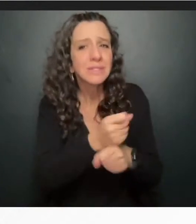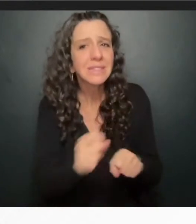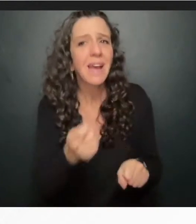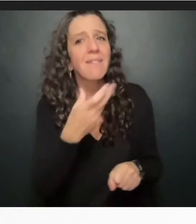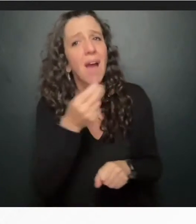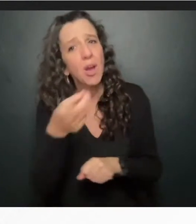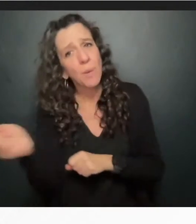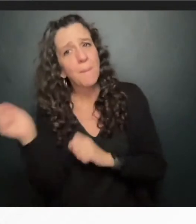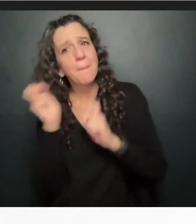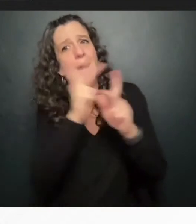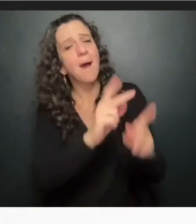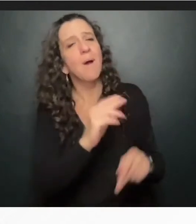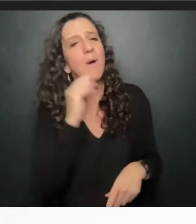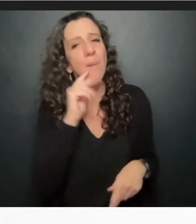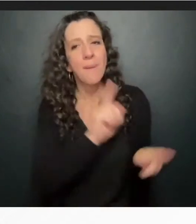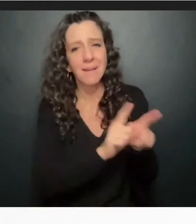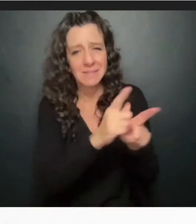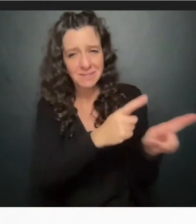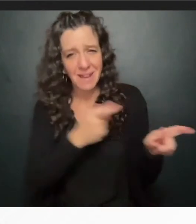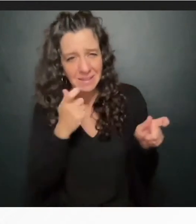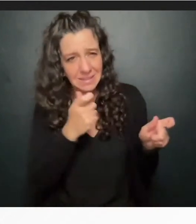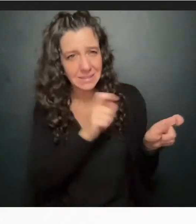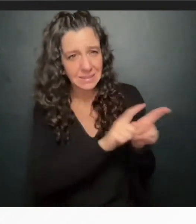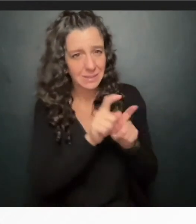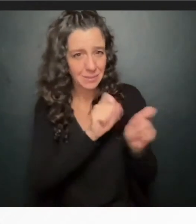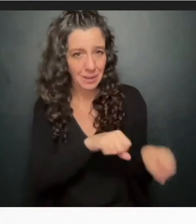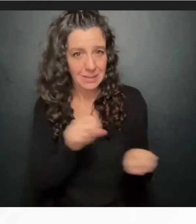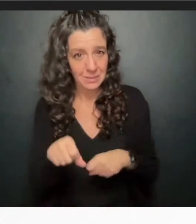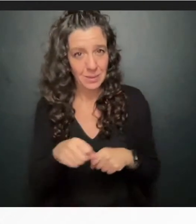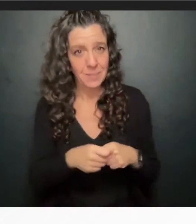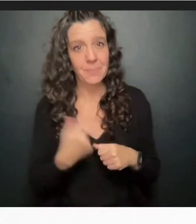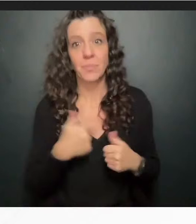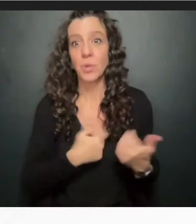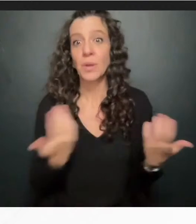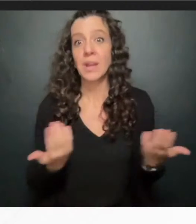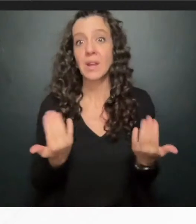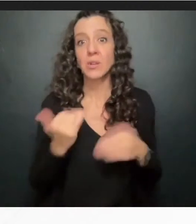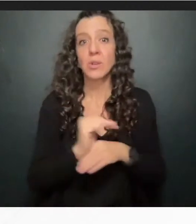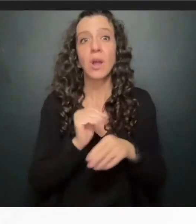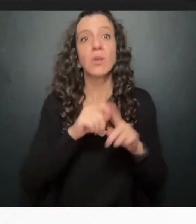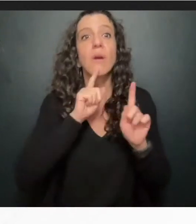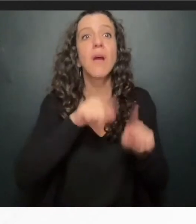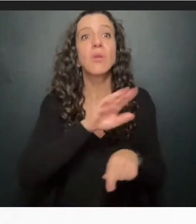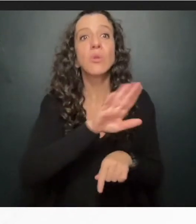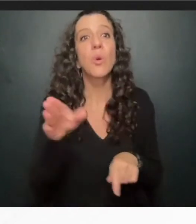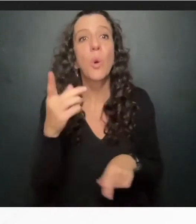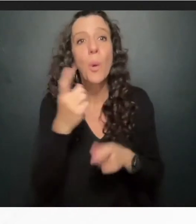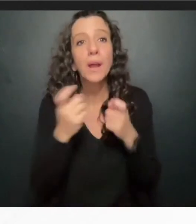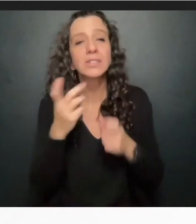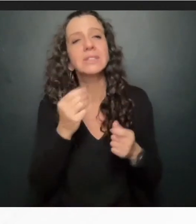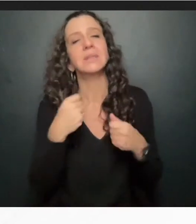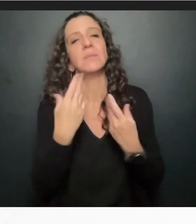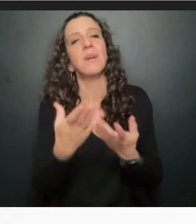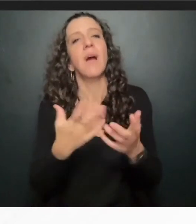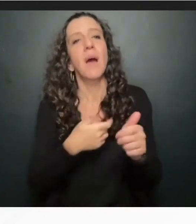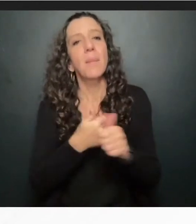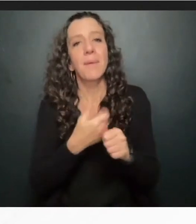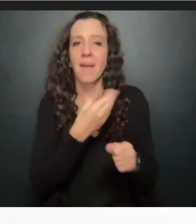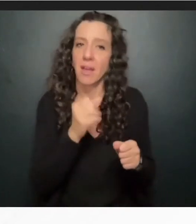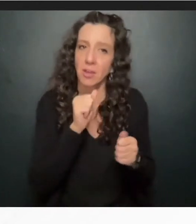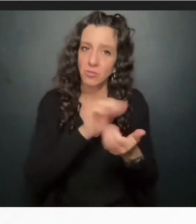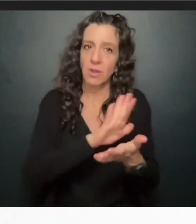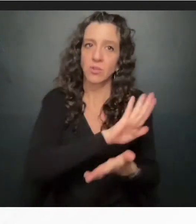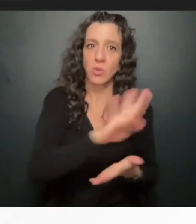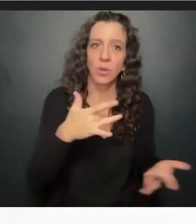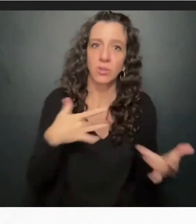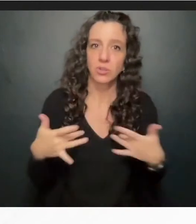home as quickly and safely as possible. We're here tonight to address your questions, provide updates, and address your concerns.